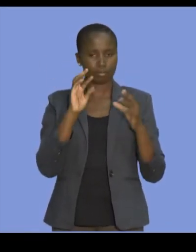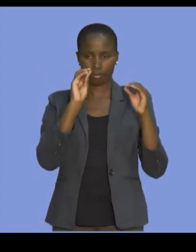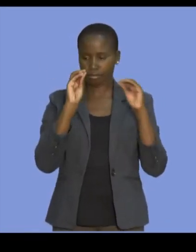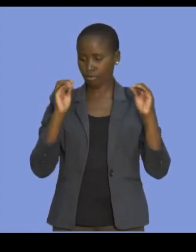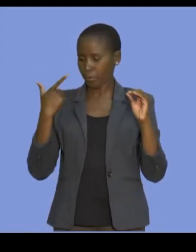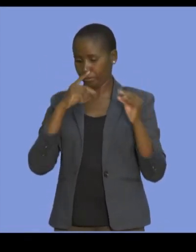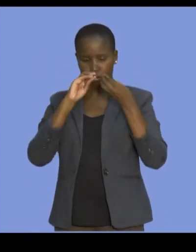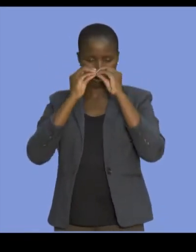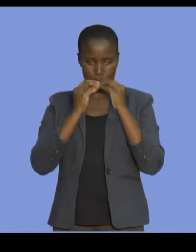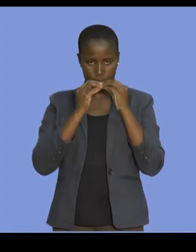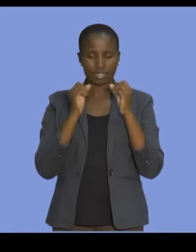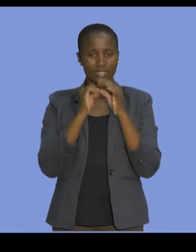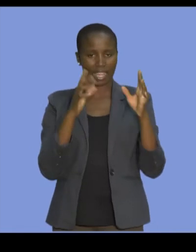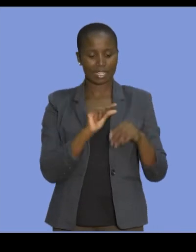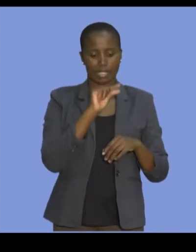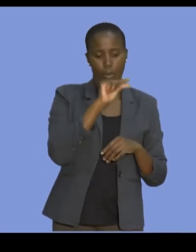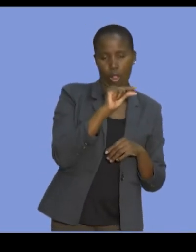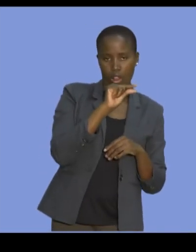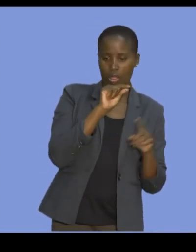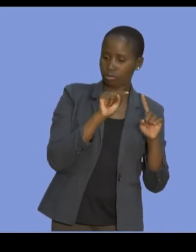smallest to the highest.